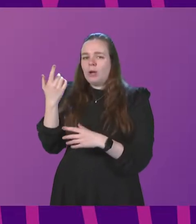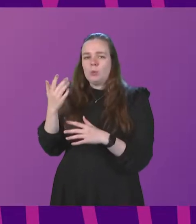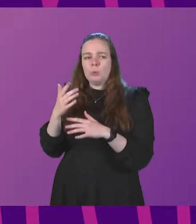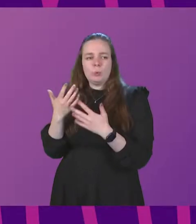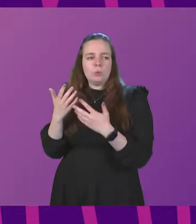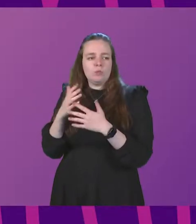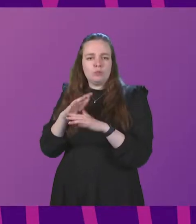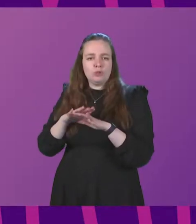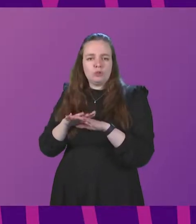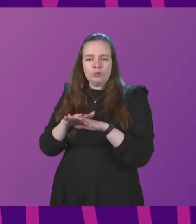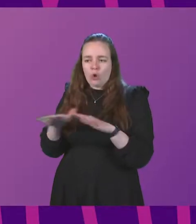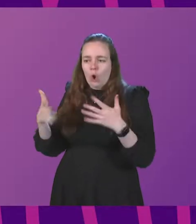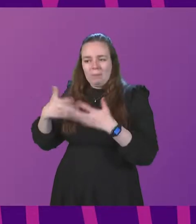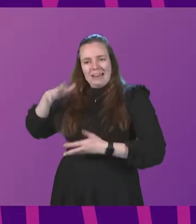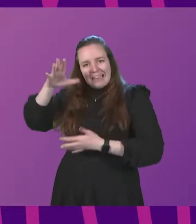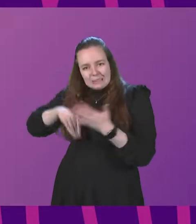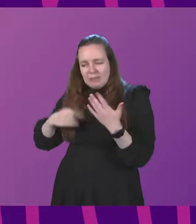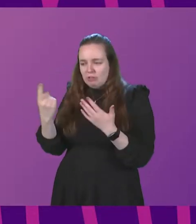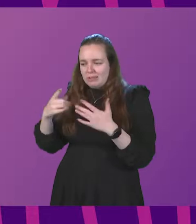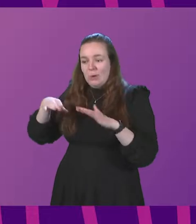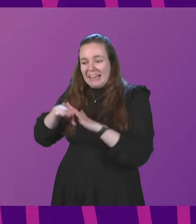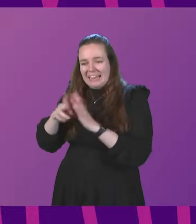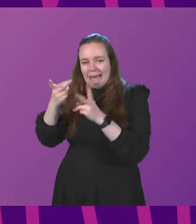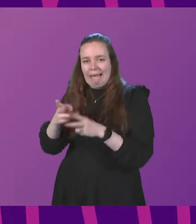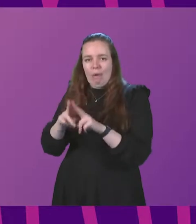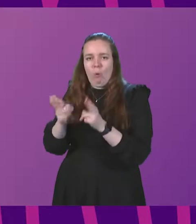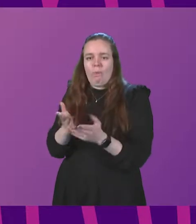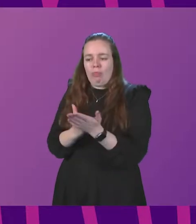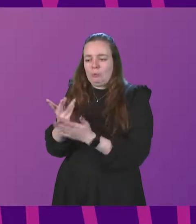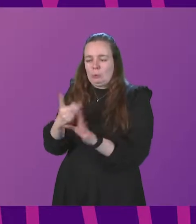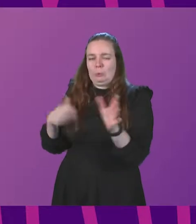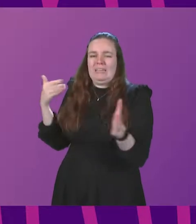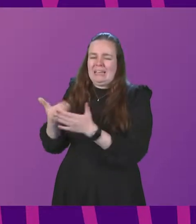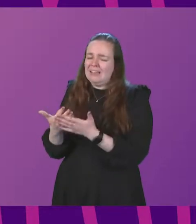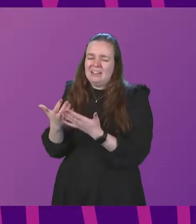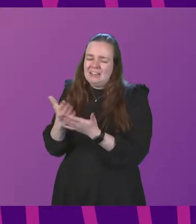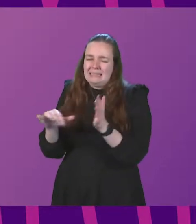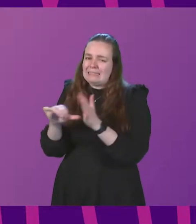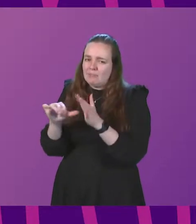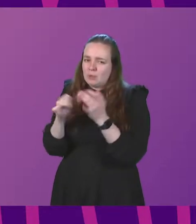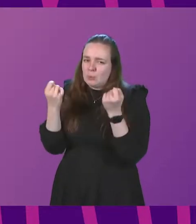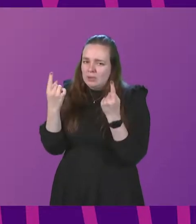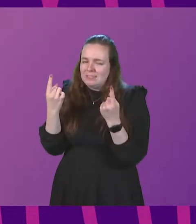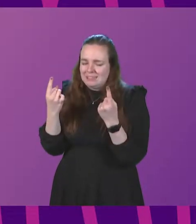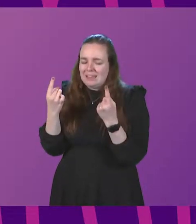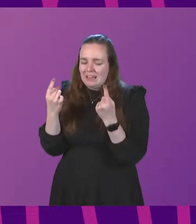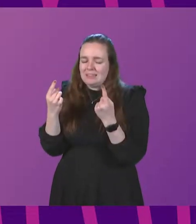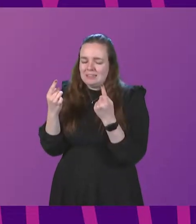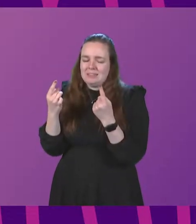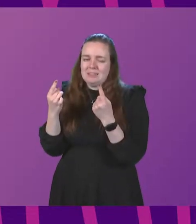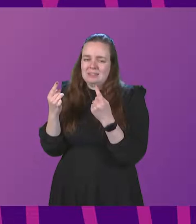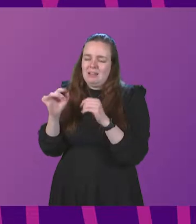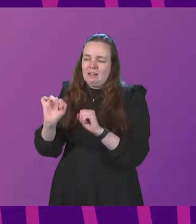in the position of having a loved one in a care home during the past two years, it is very difficult to understand, I think, just how